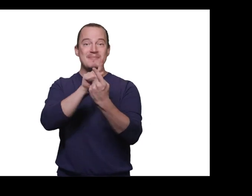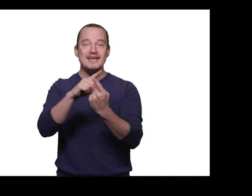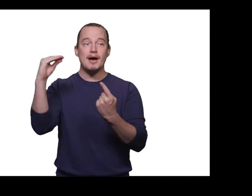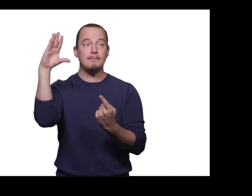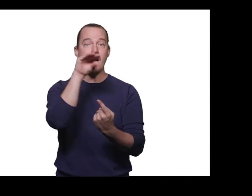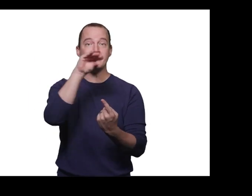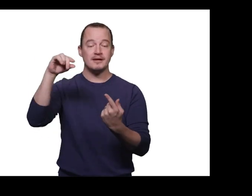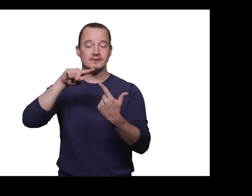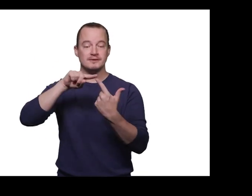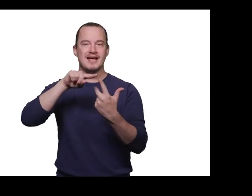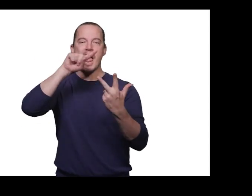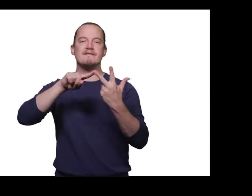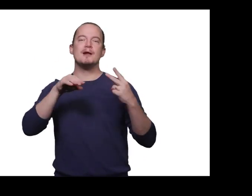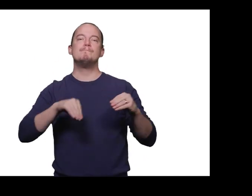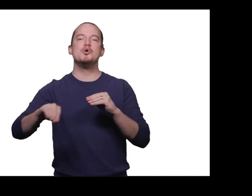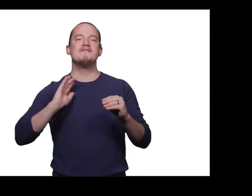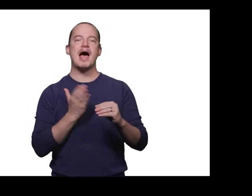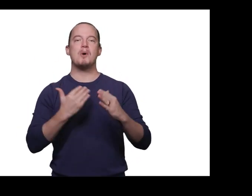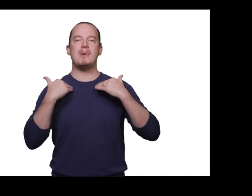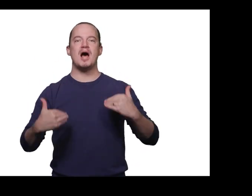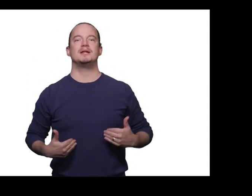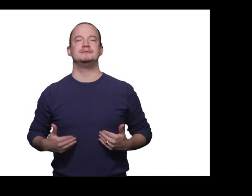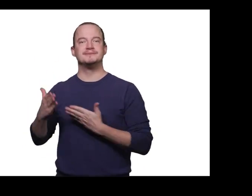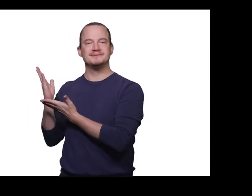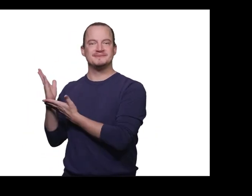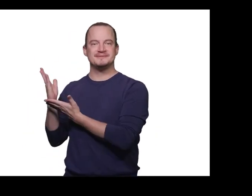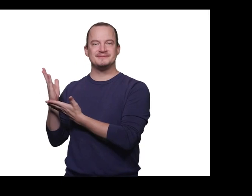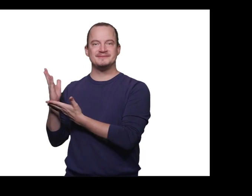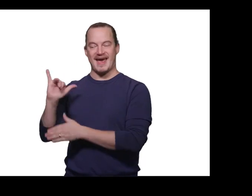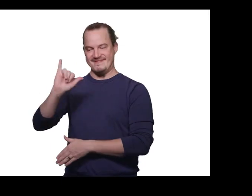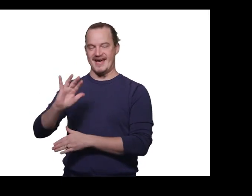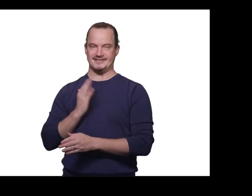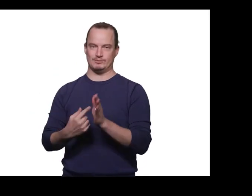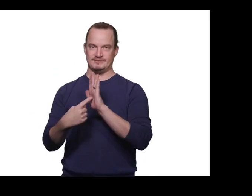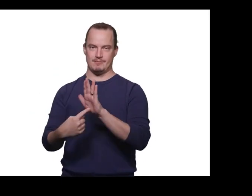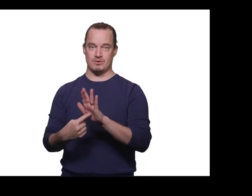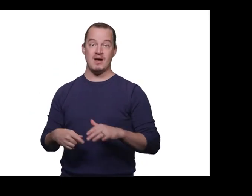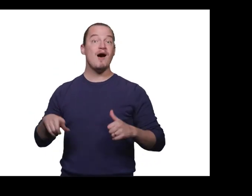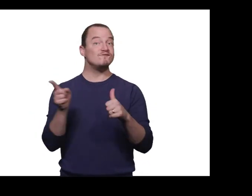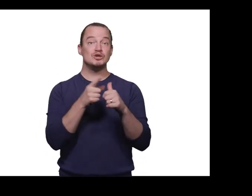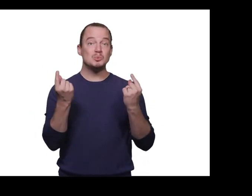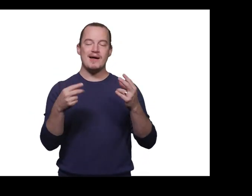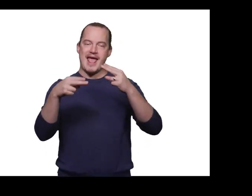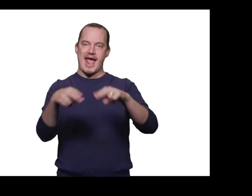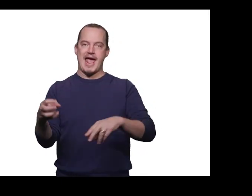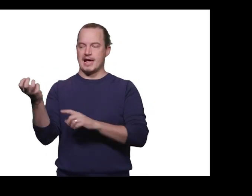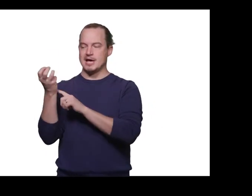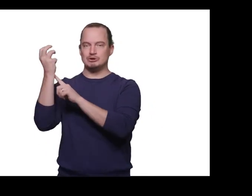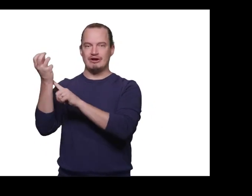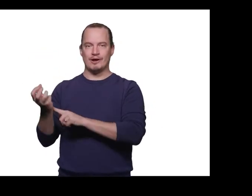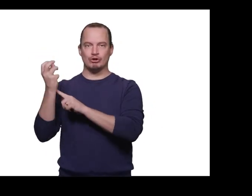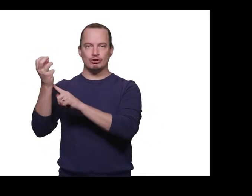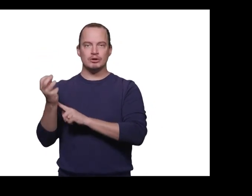move our bodies. First, our egg shakers. I wanted to point out that the